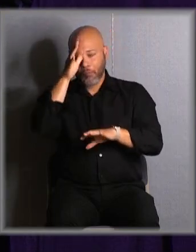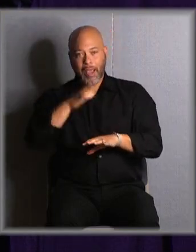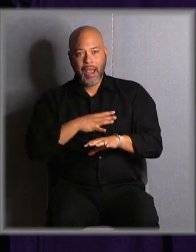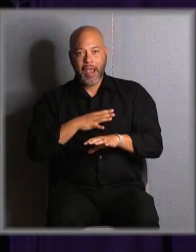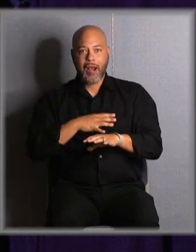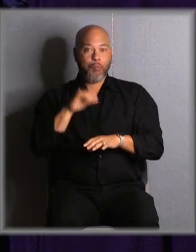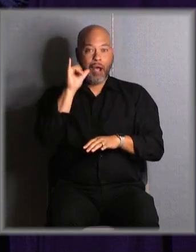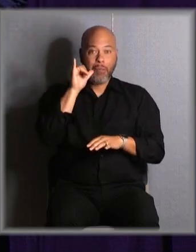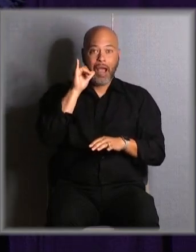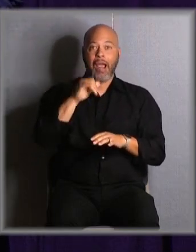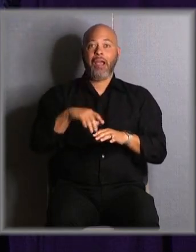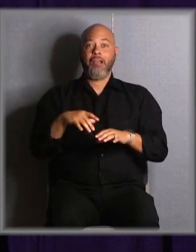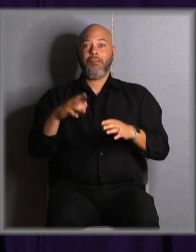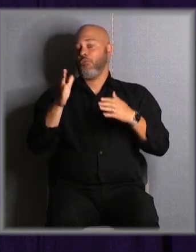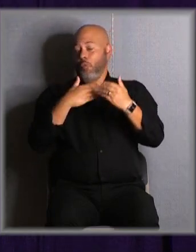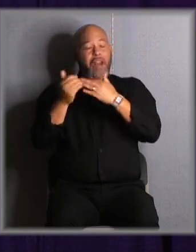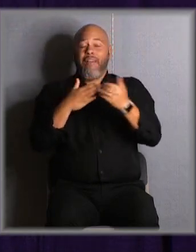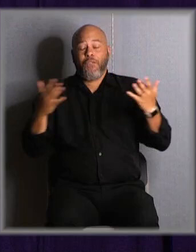Sailor Man.